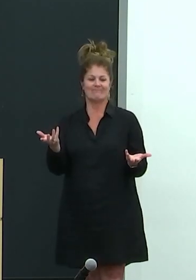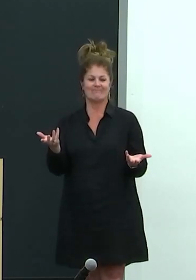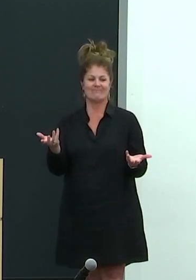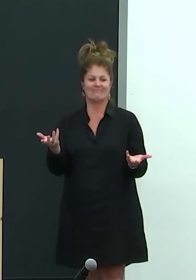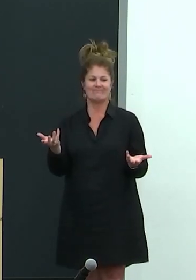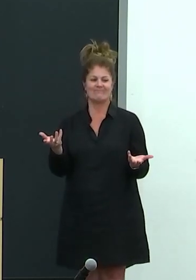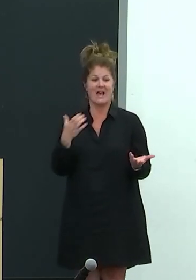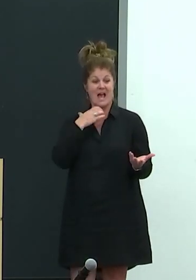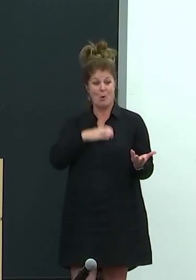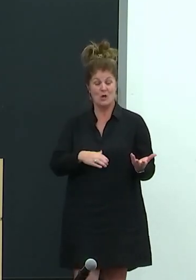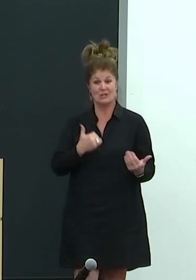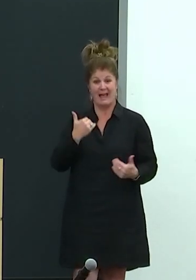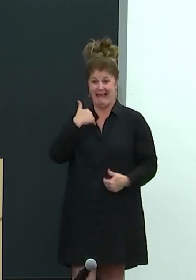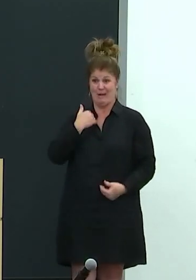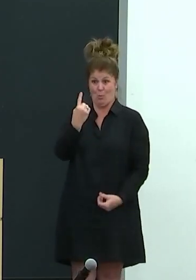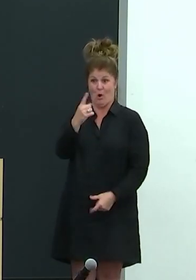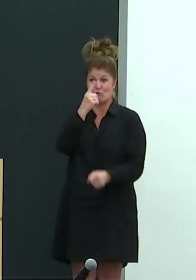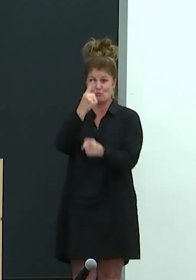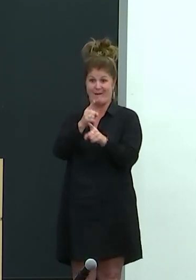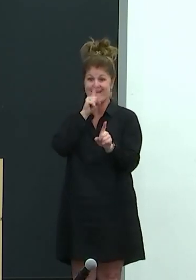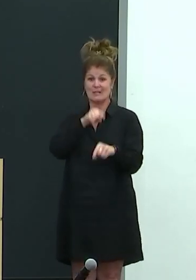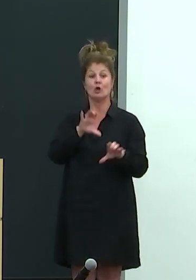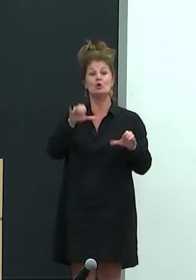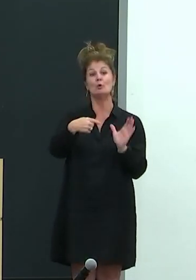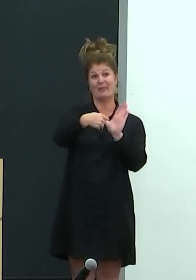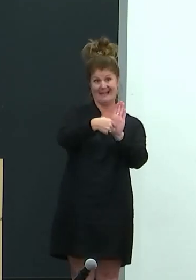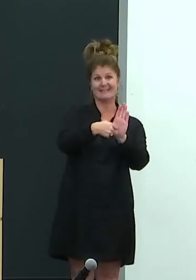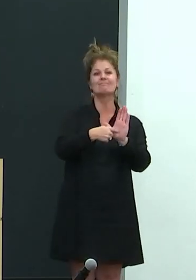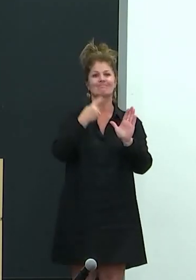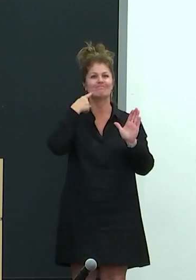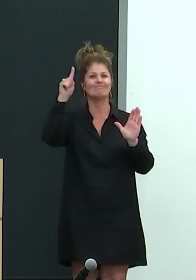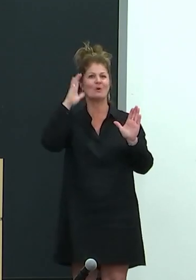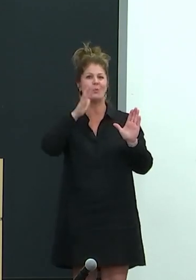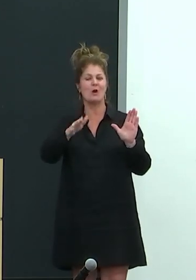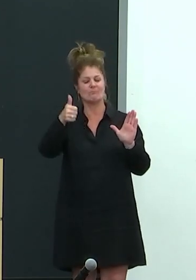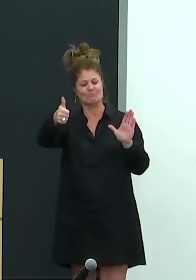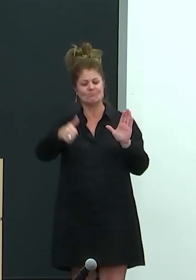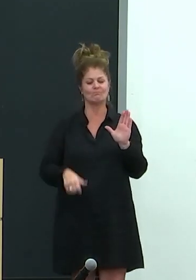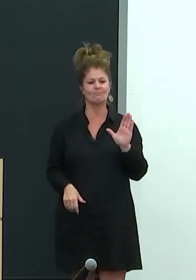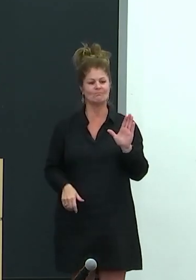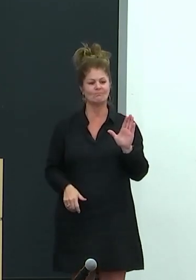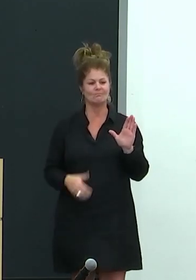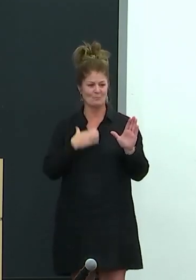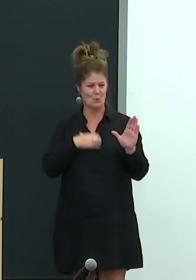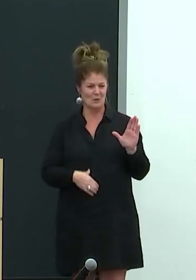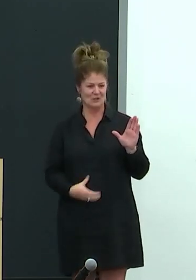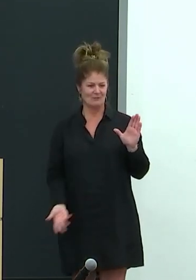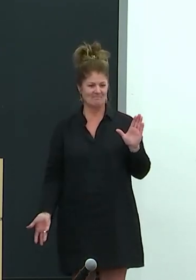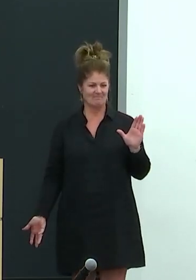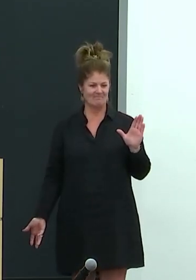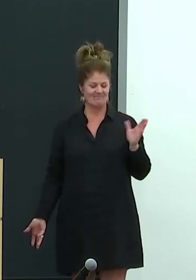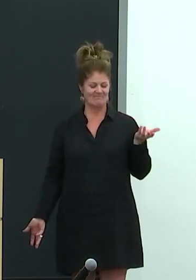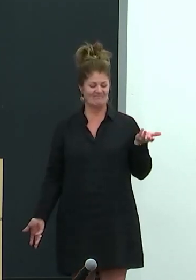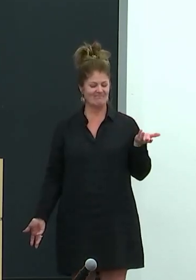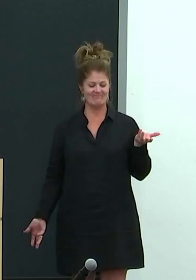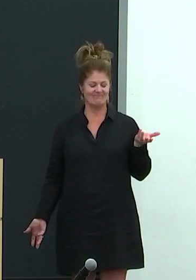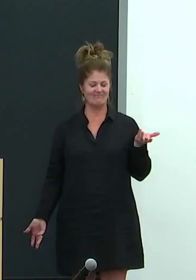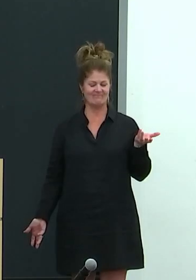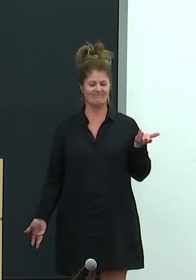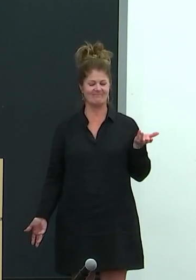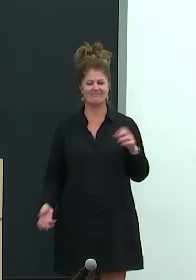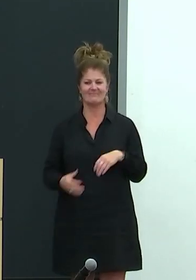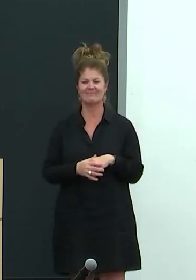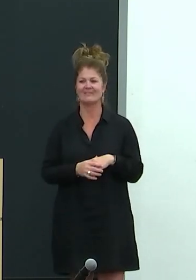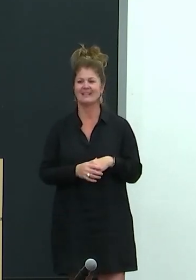there was one right answer. Do this and it will work and be correct in every situation. But just